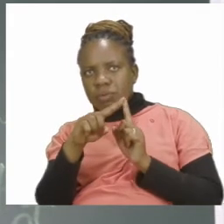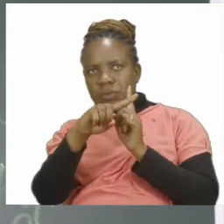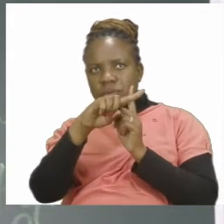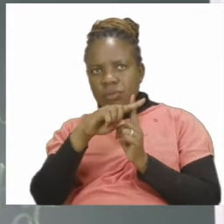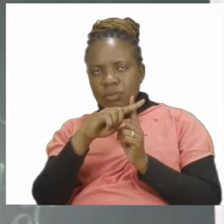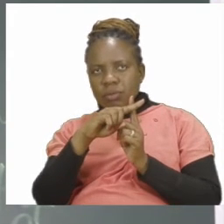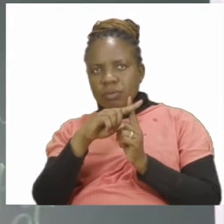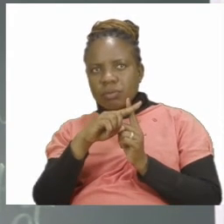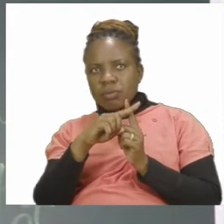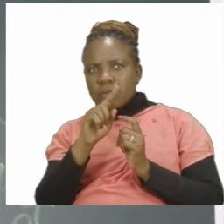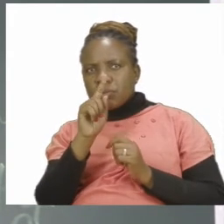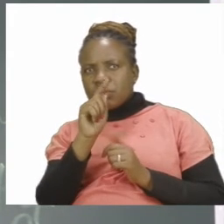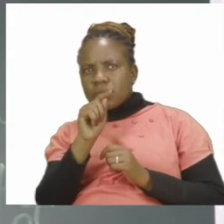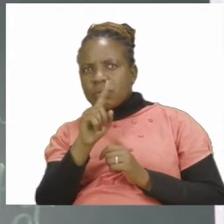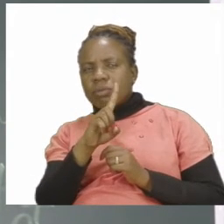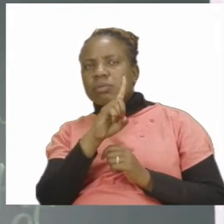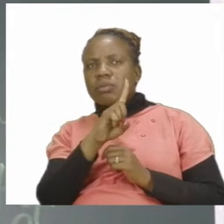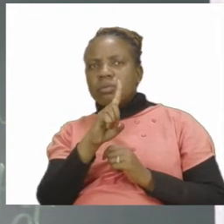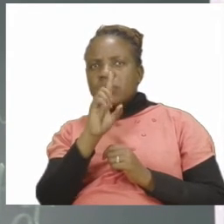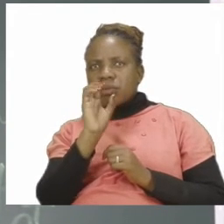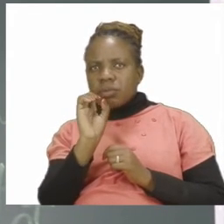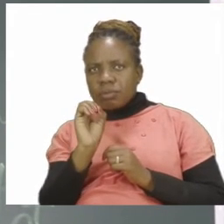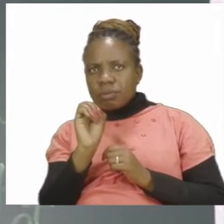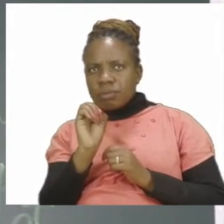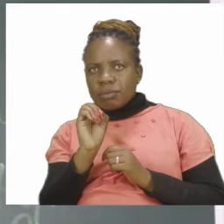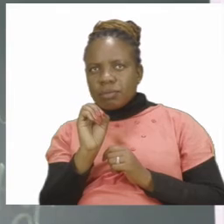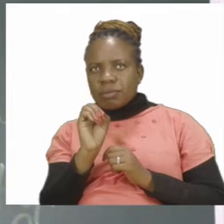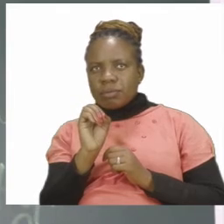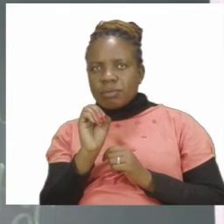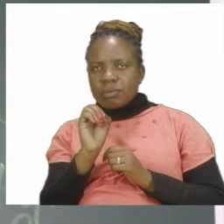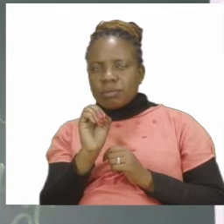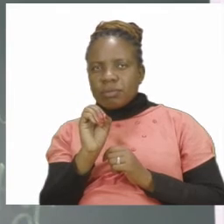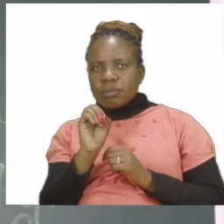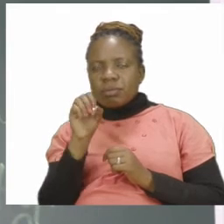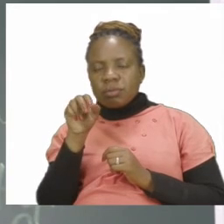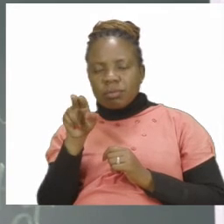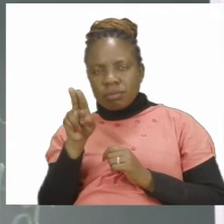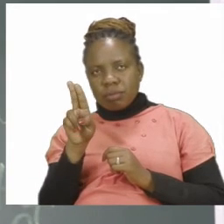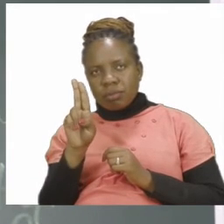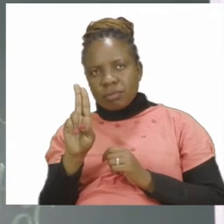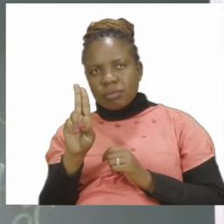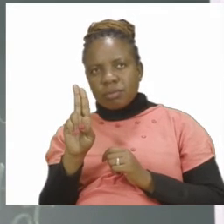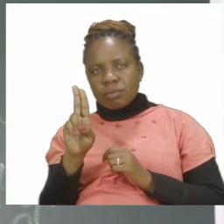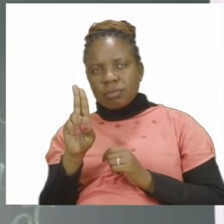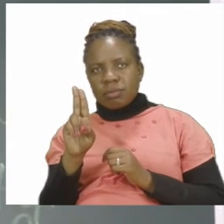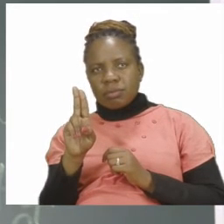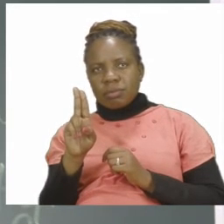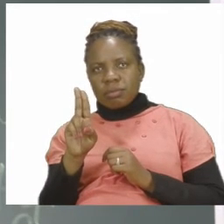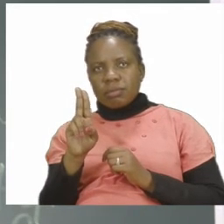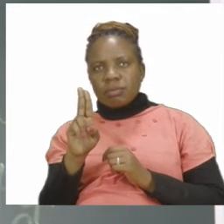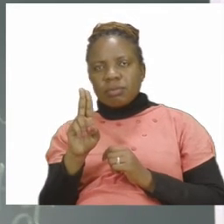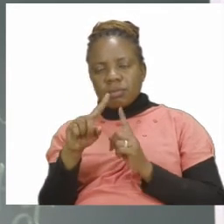Our tens will be 10. And our units will be